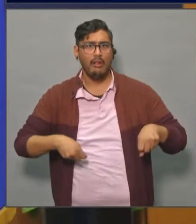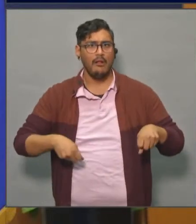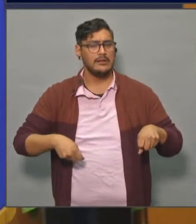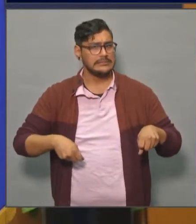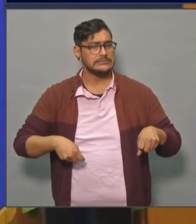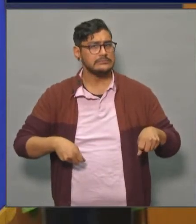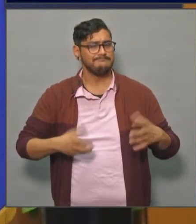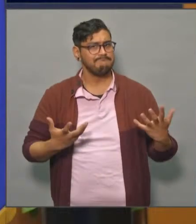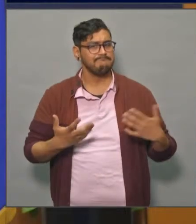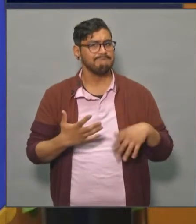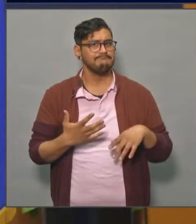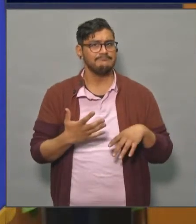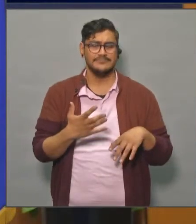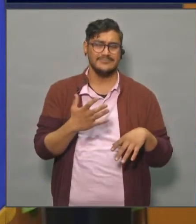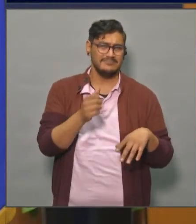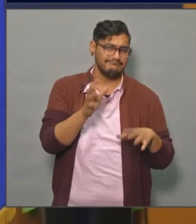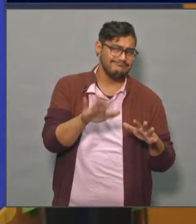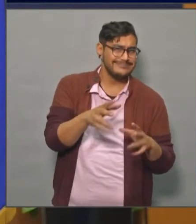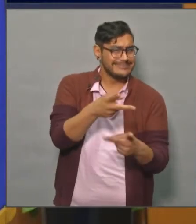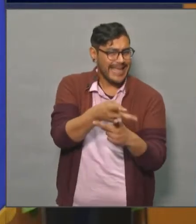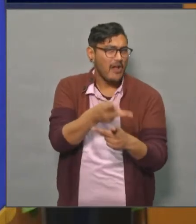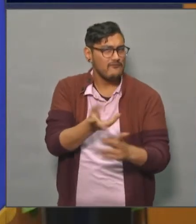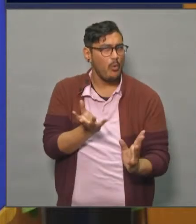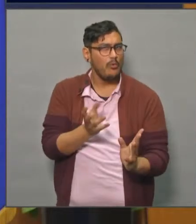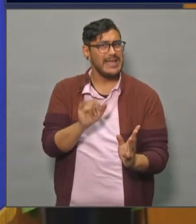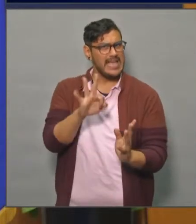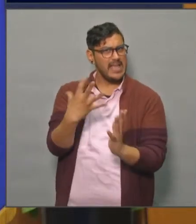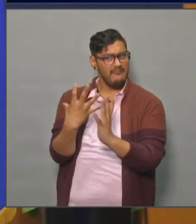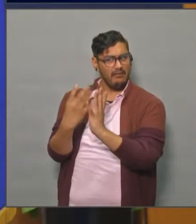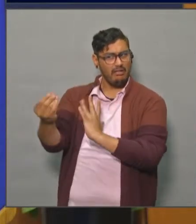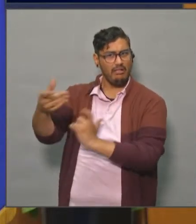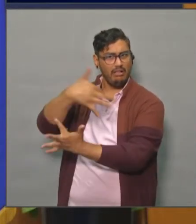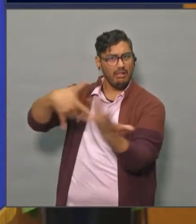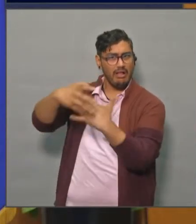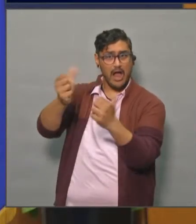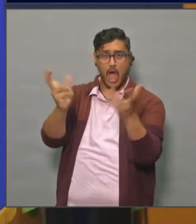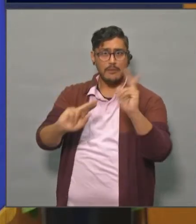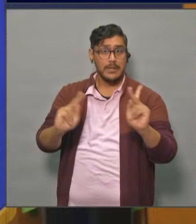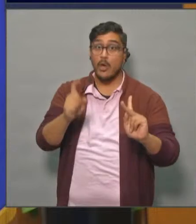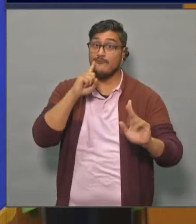people, you have to take a lot of care because it can be dangerous. If